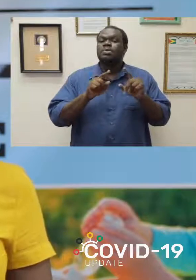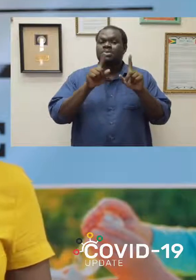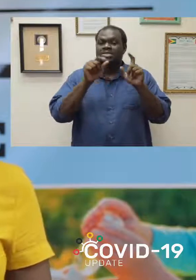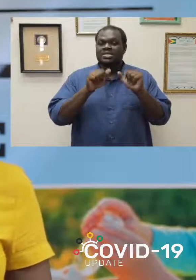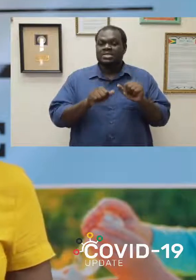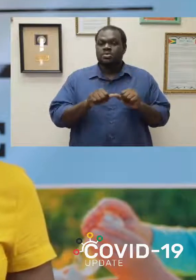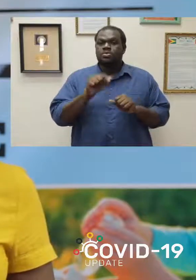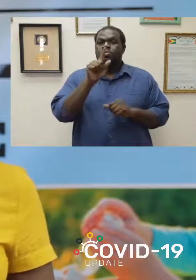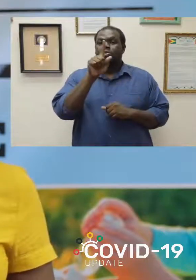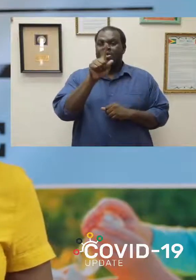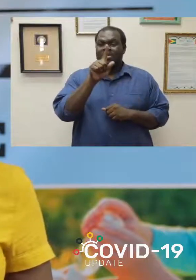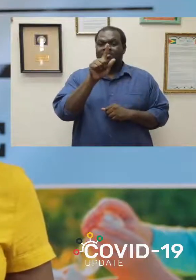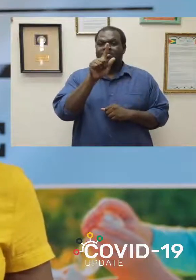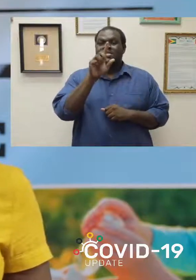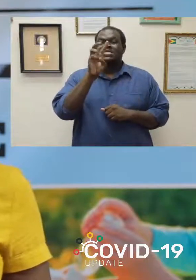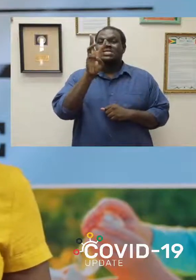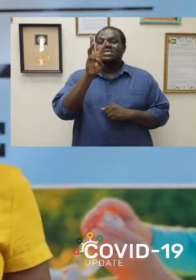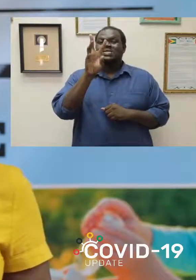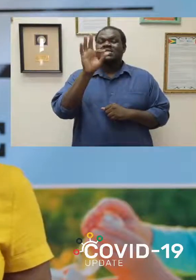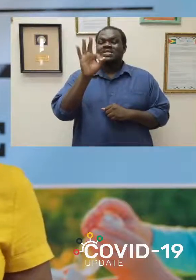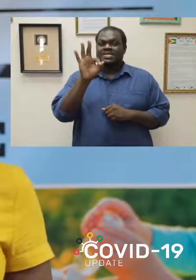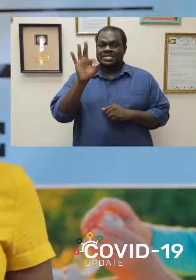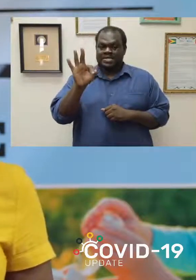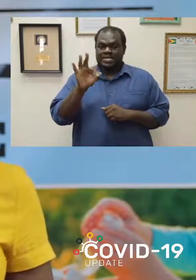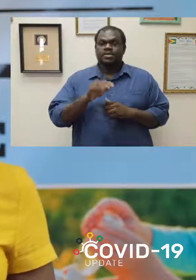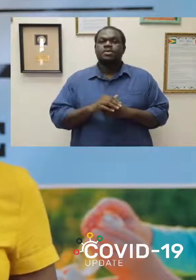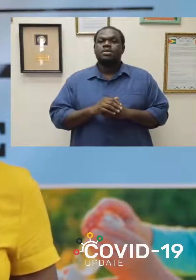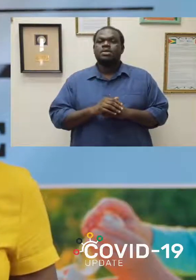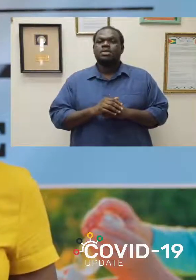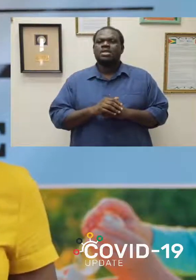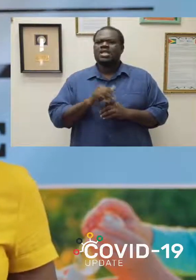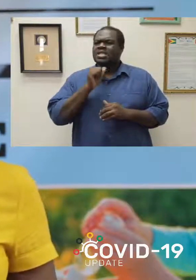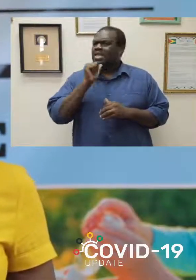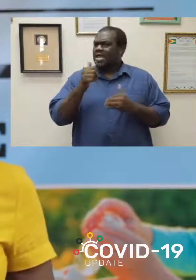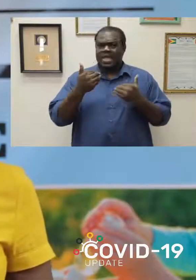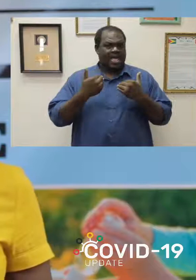1,699, with the total number of negative cases being